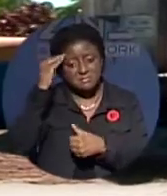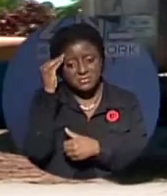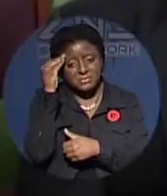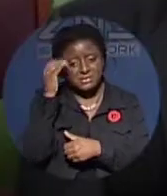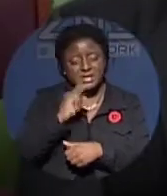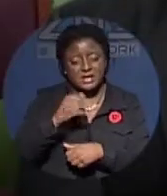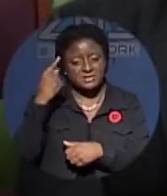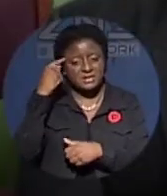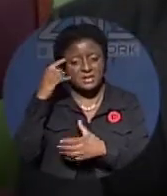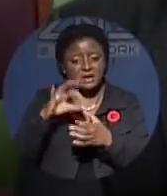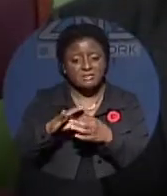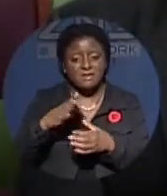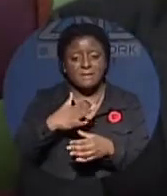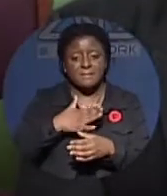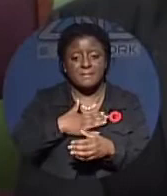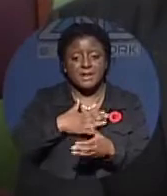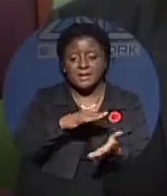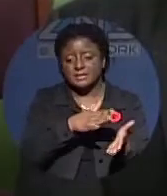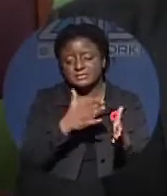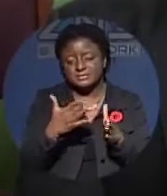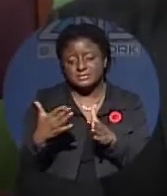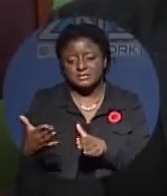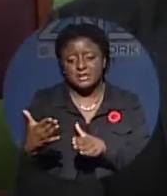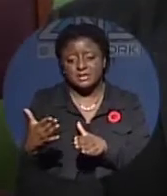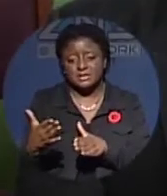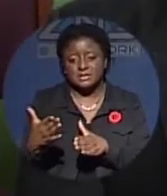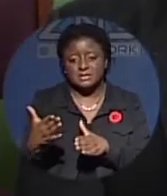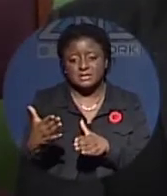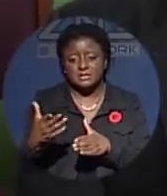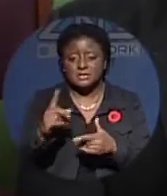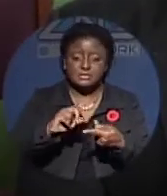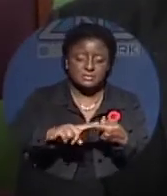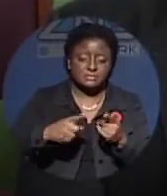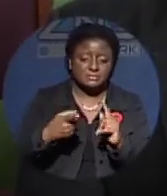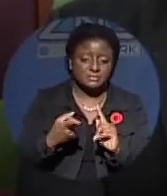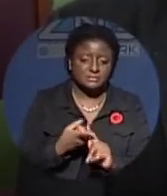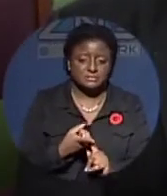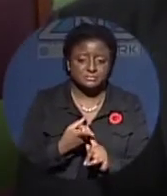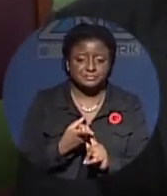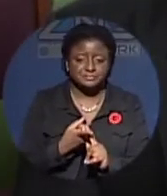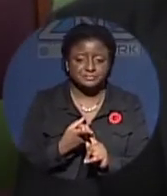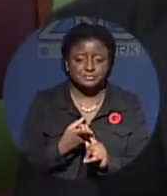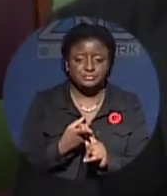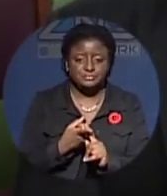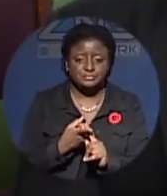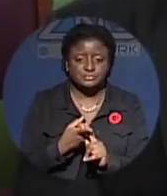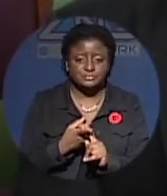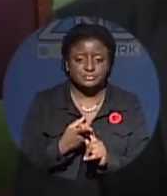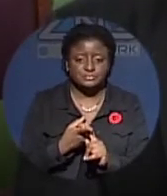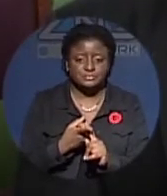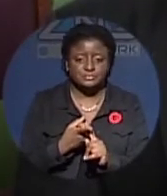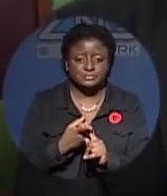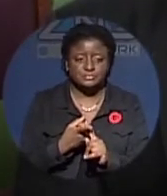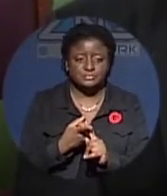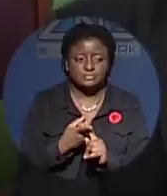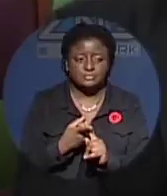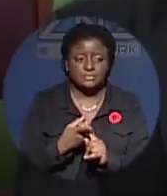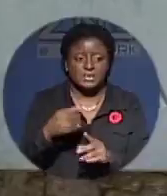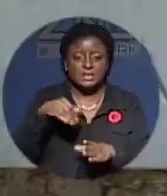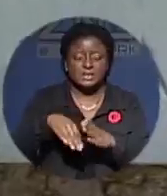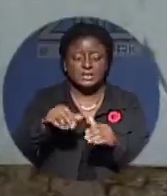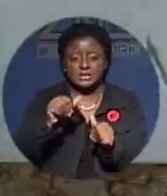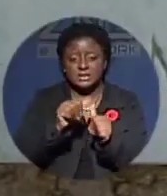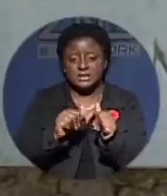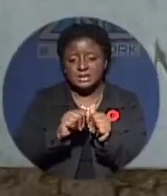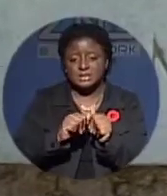comrades. They bring tears to my eyes every time my fallen comrades. I think about, you know, we in East Barracks, we had about 40 men in